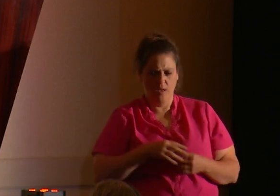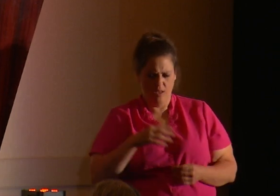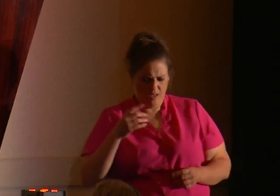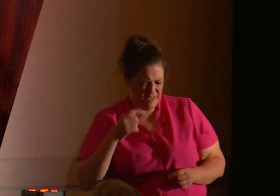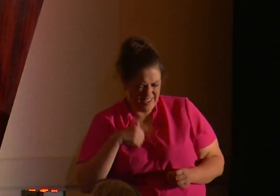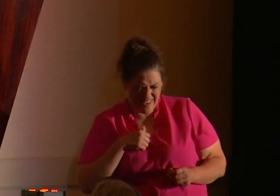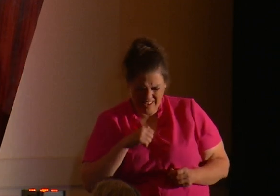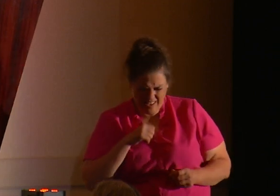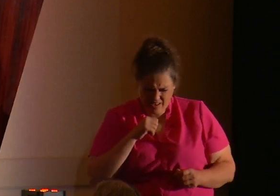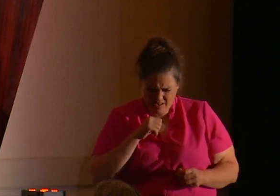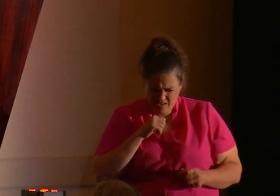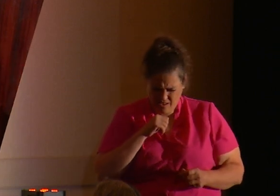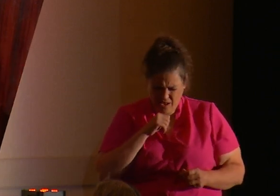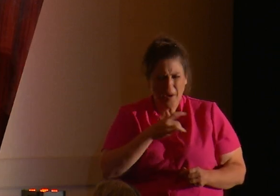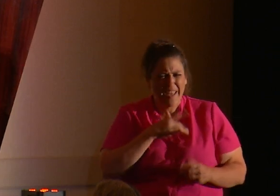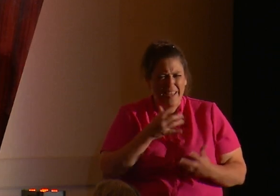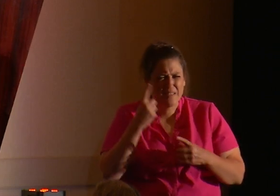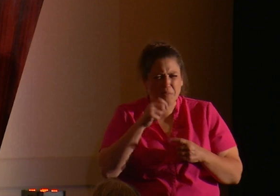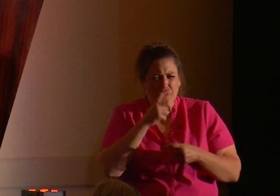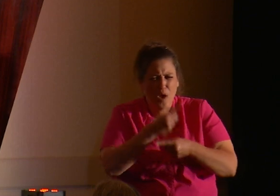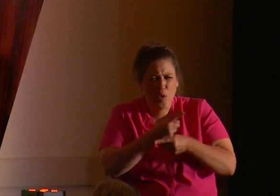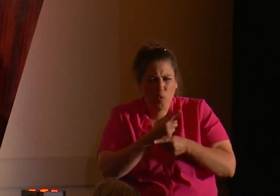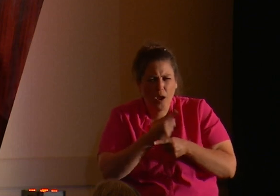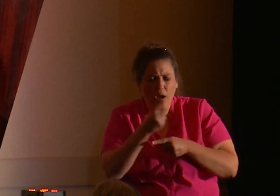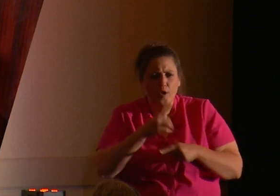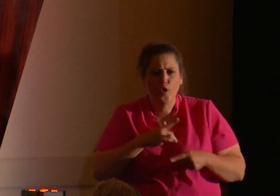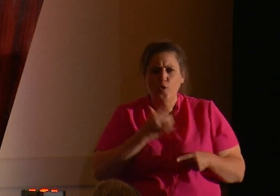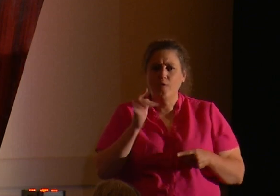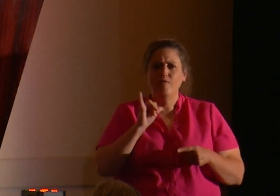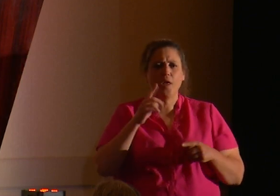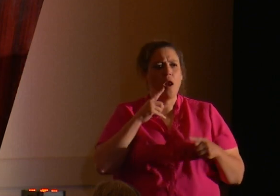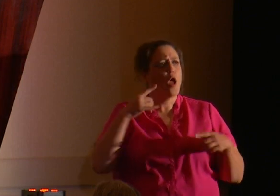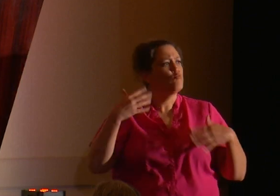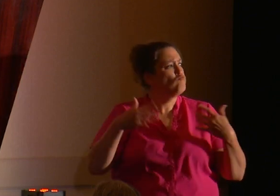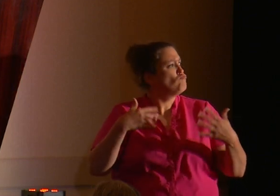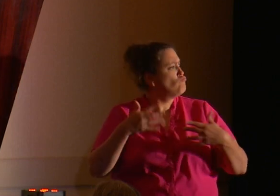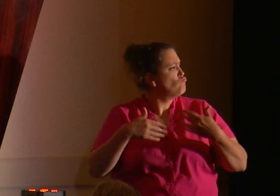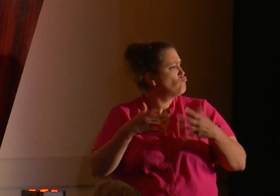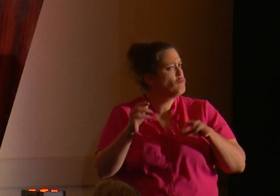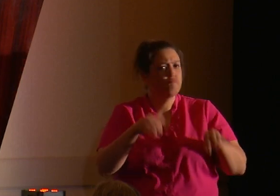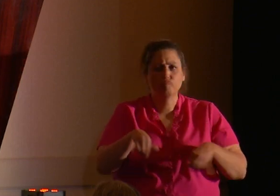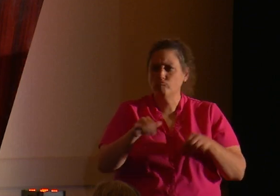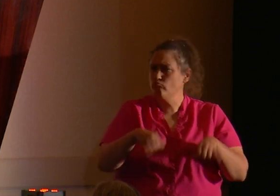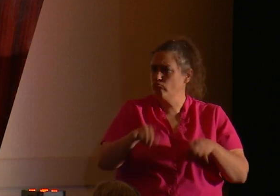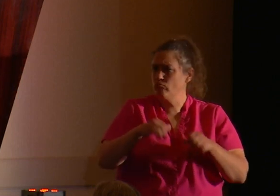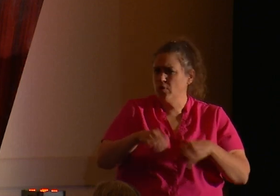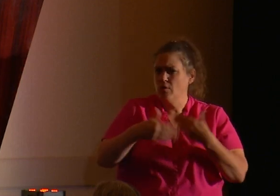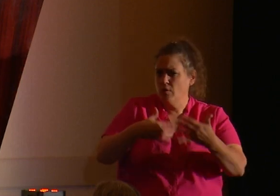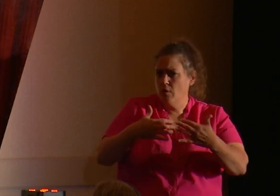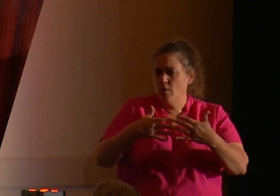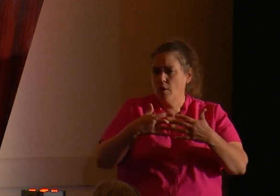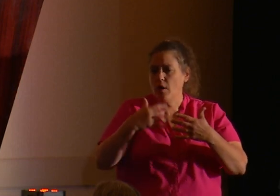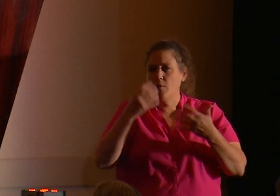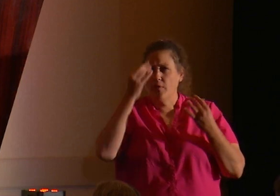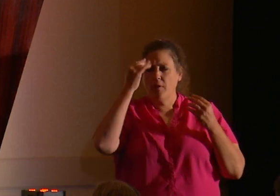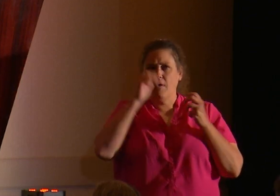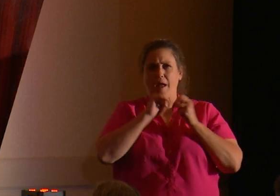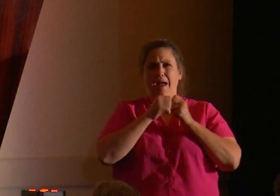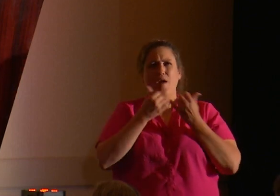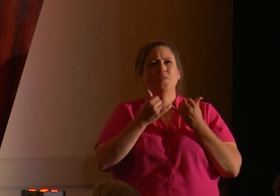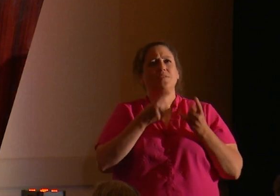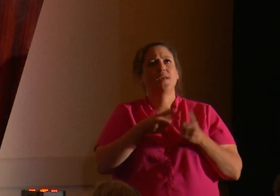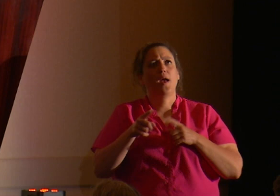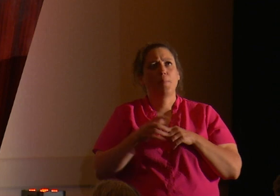not getting this. Like, I'm just going, you know, you feel like you're going along with the crowd. But I was always thinking, like, how is this happening?